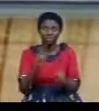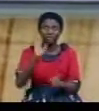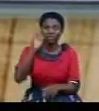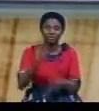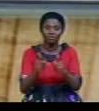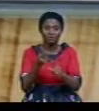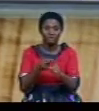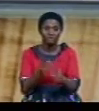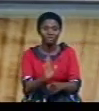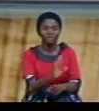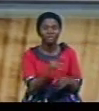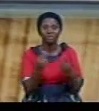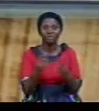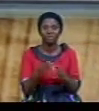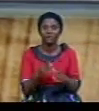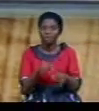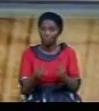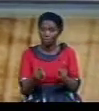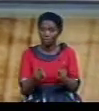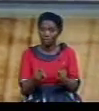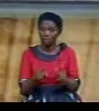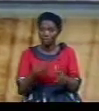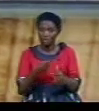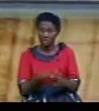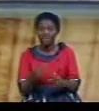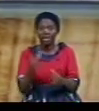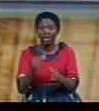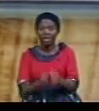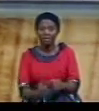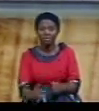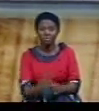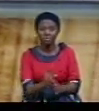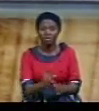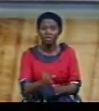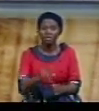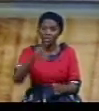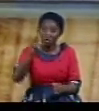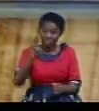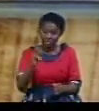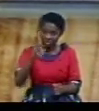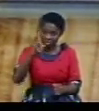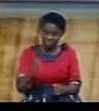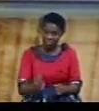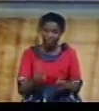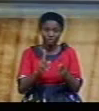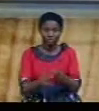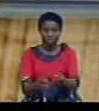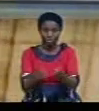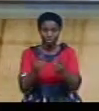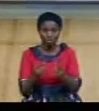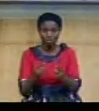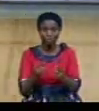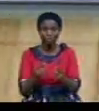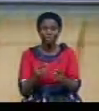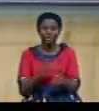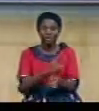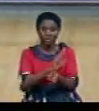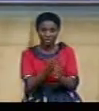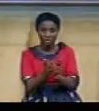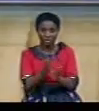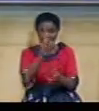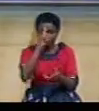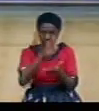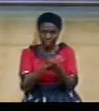everyone has to come repage believe in Jesus Christ number three